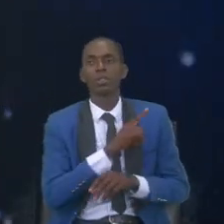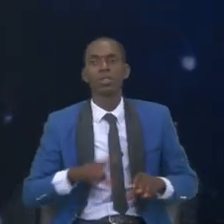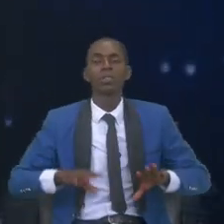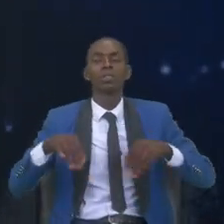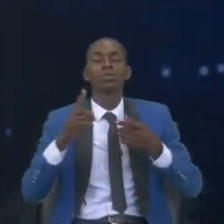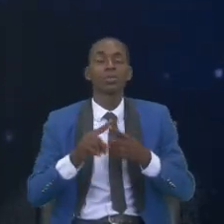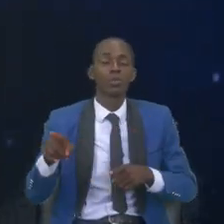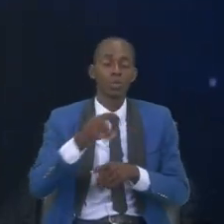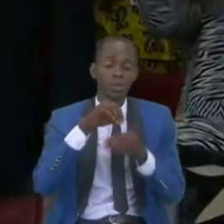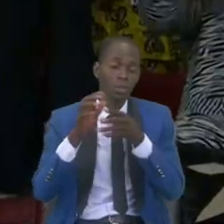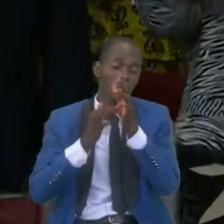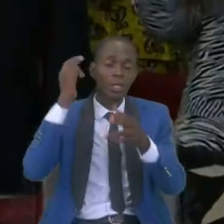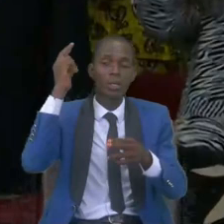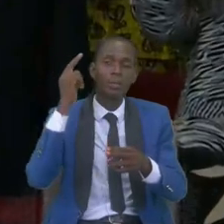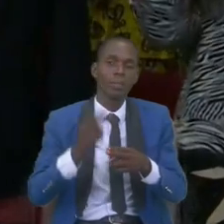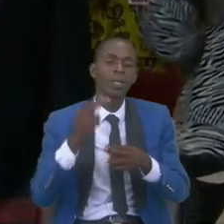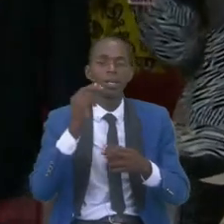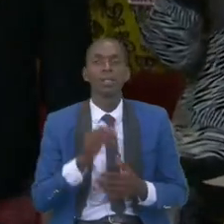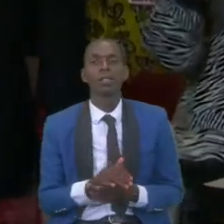in Jesus' name.